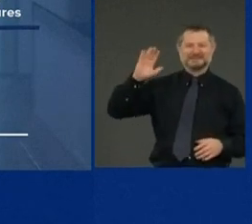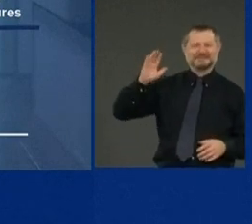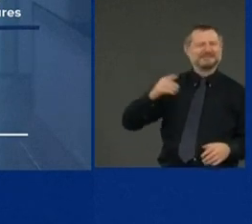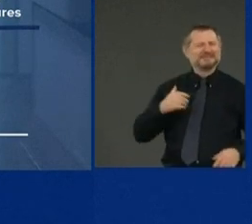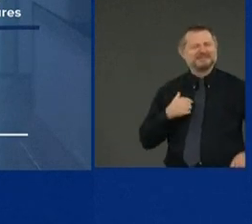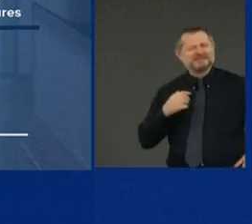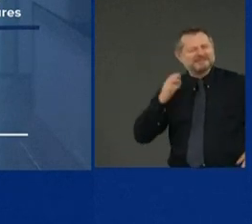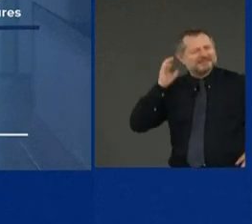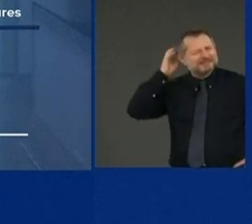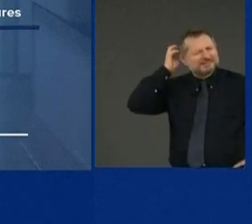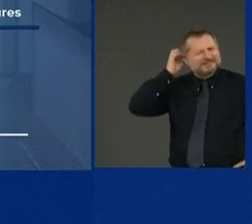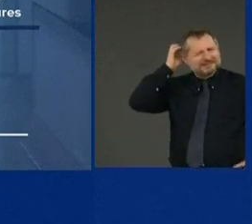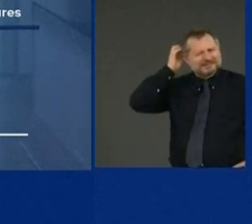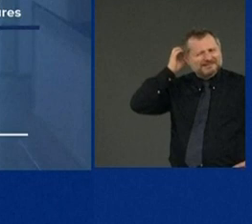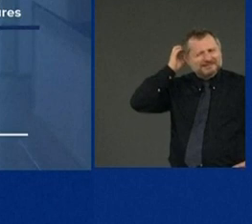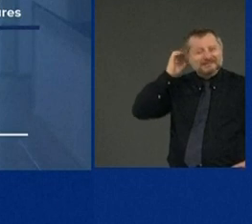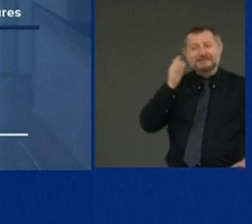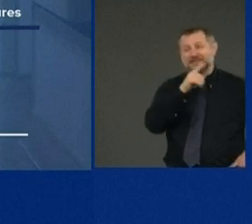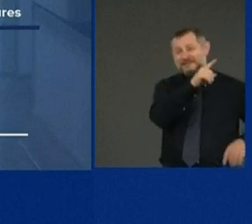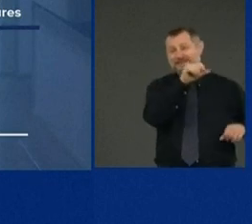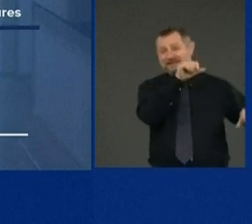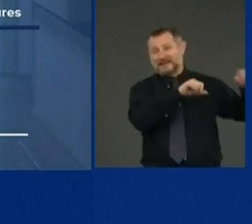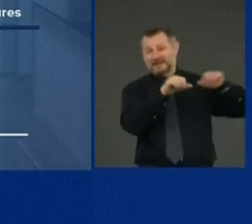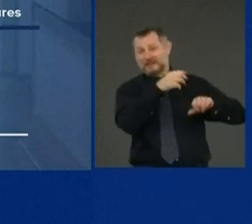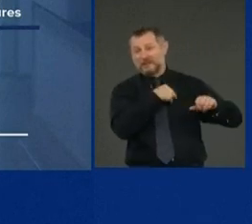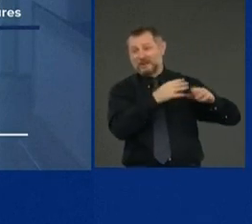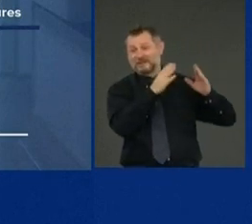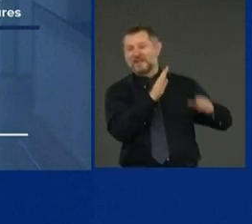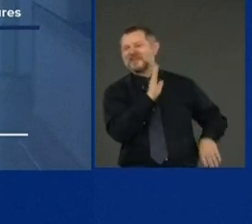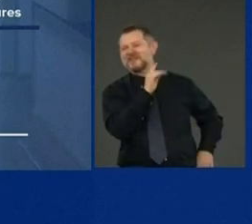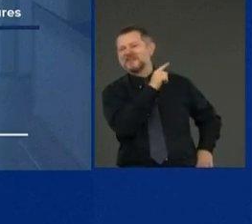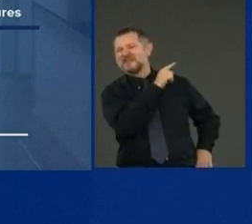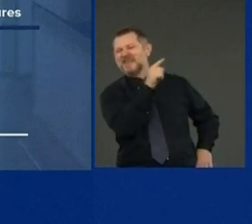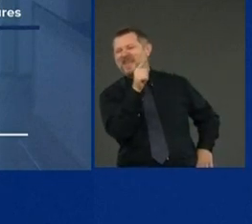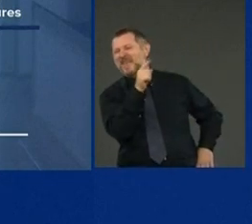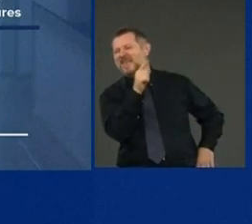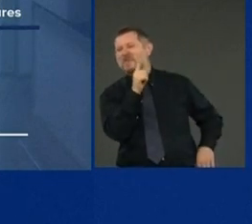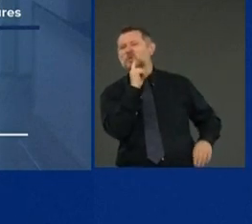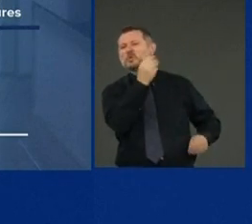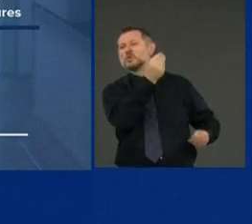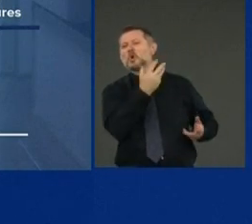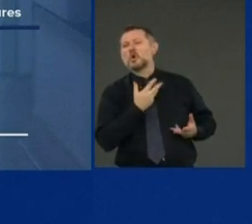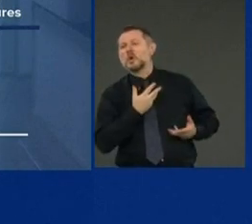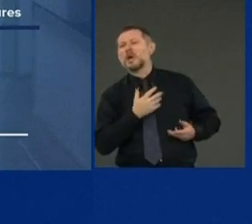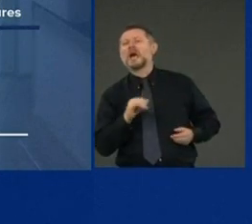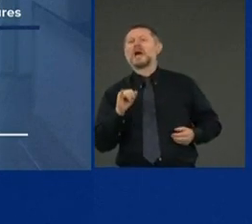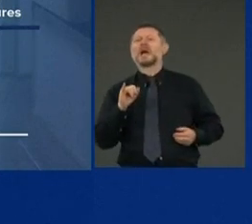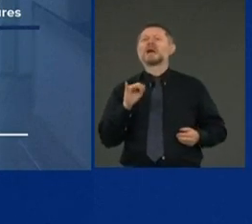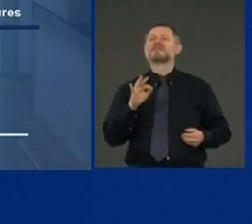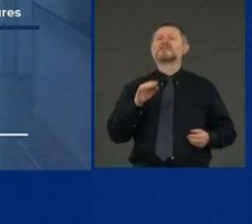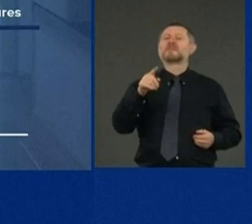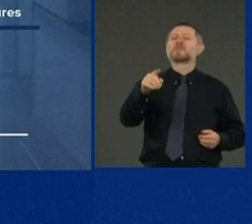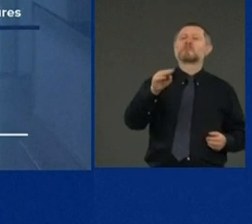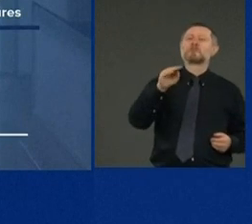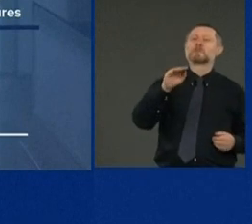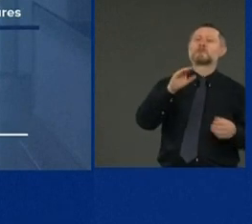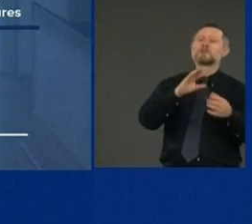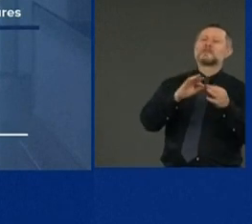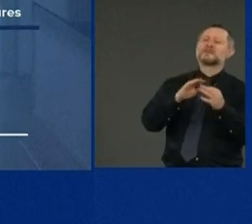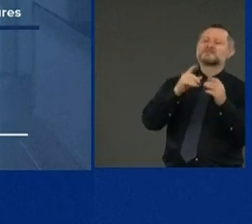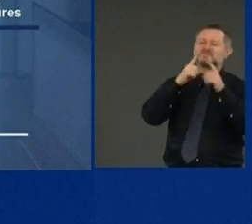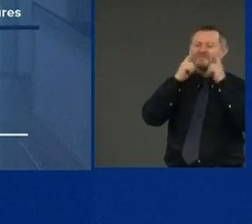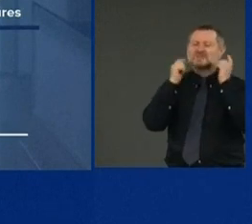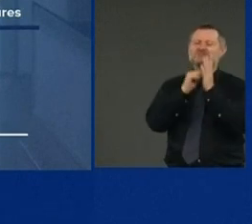to the extent they have science in the White House, they said, if you mitigate, 100 to